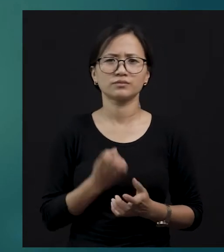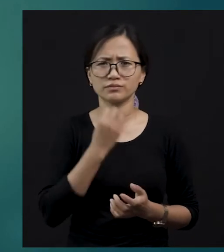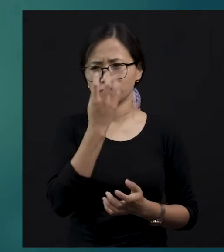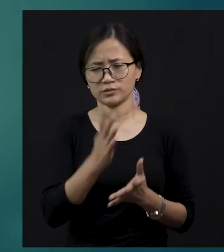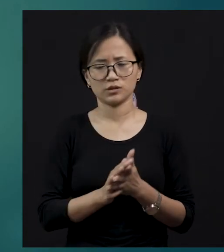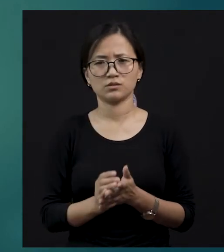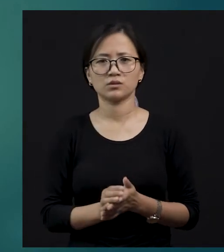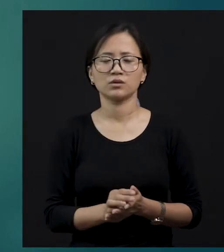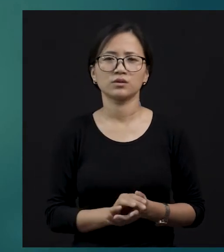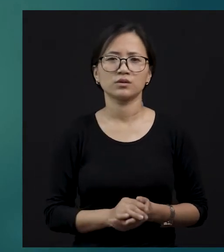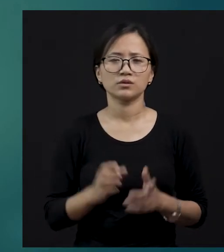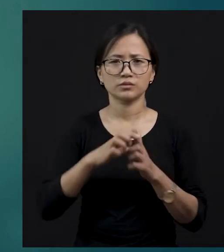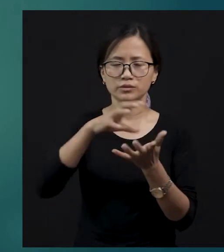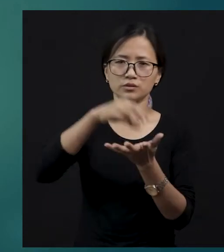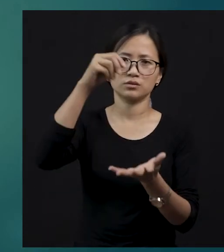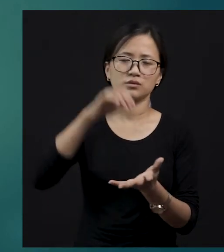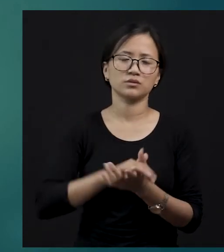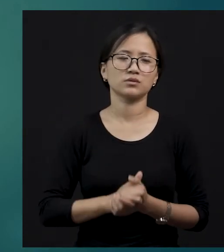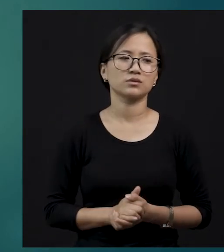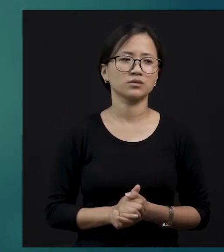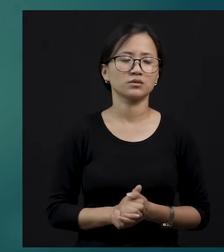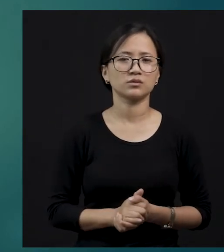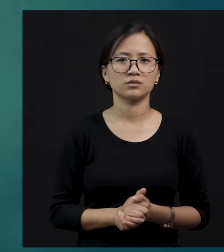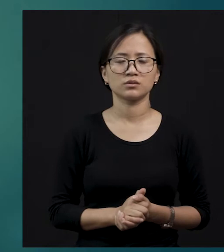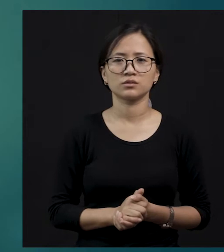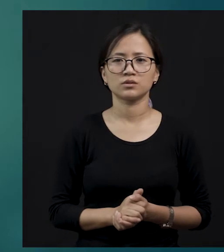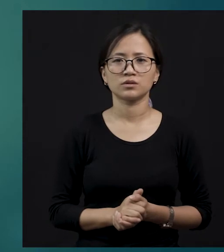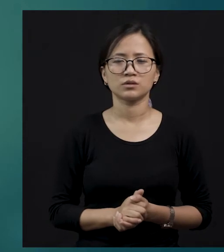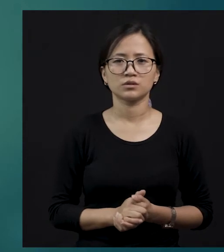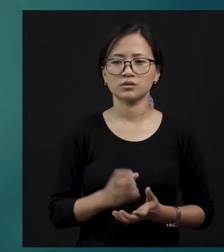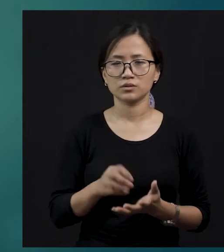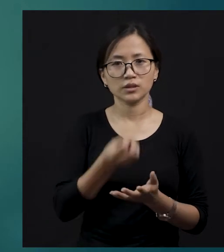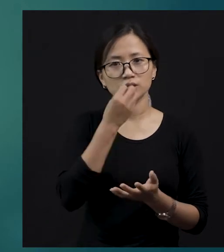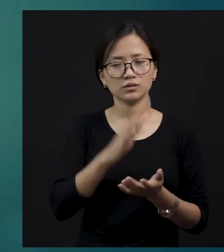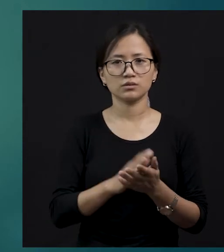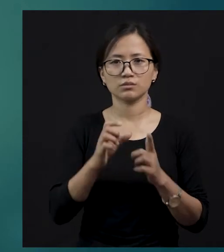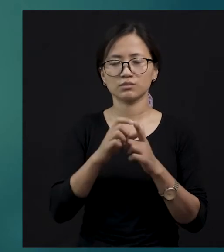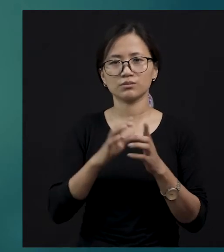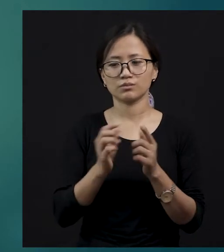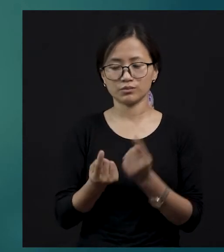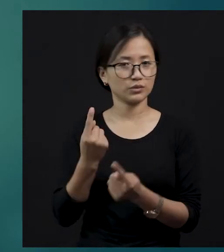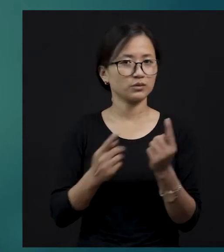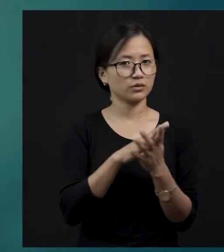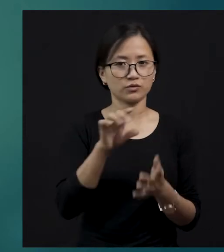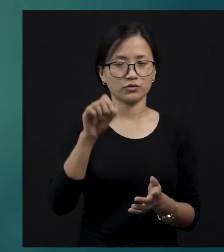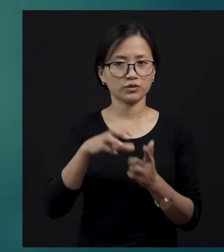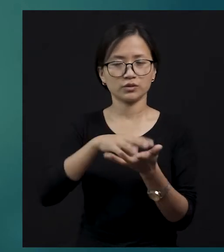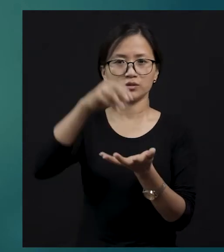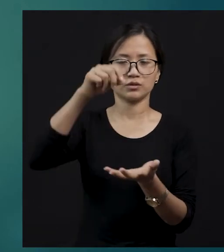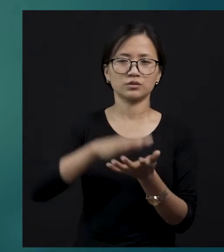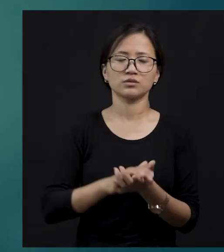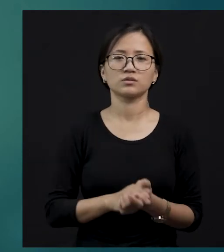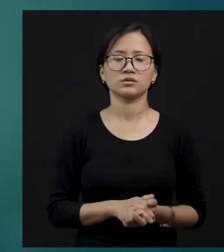in the desert. Whenever they cannot find water in the desert, they get moisture. They eat the plants that are found in the desert, and from